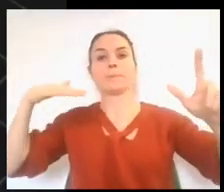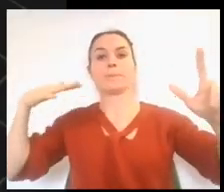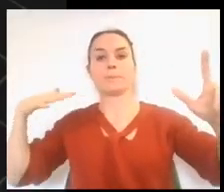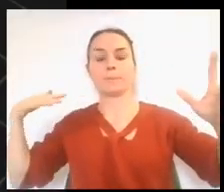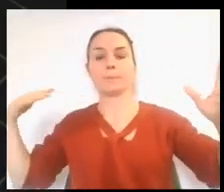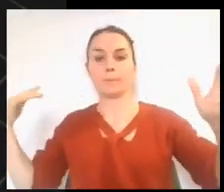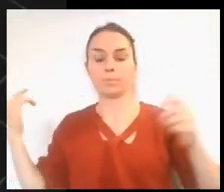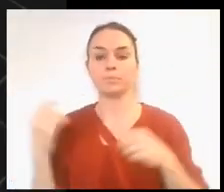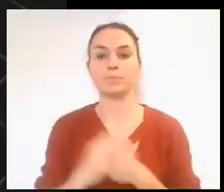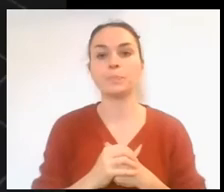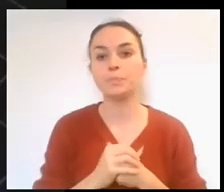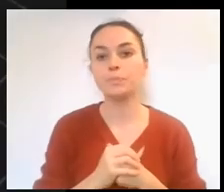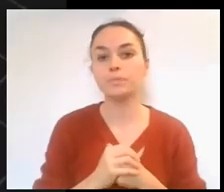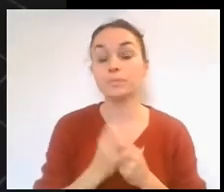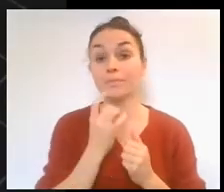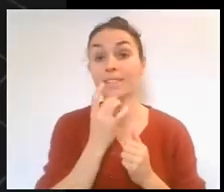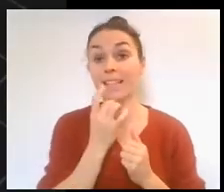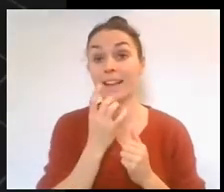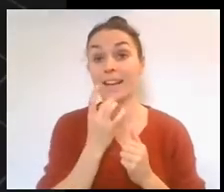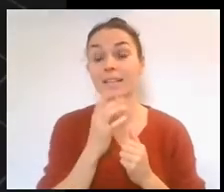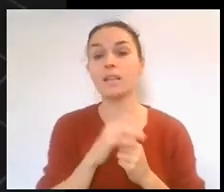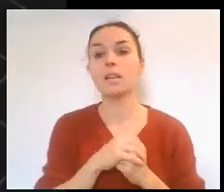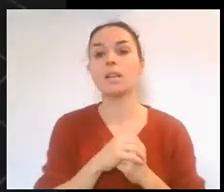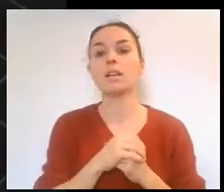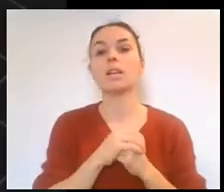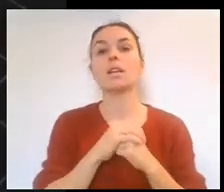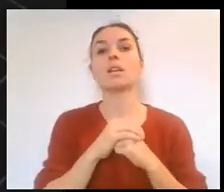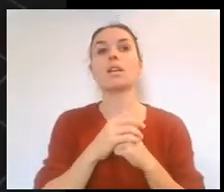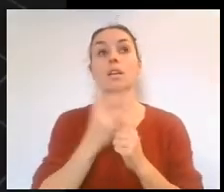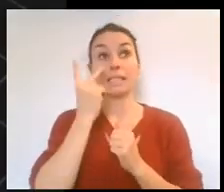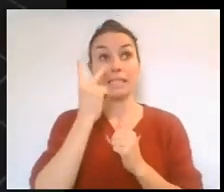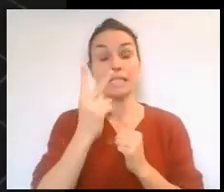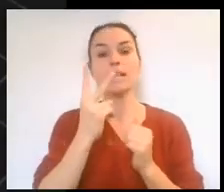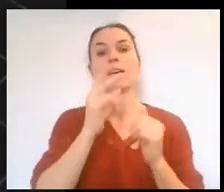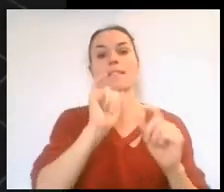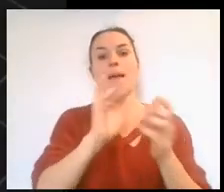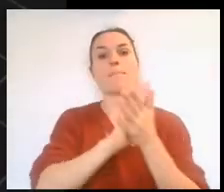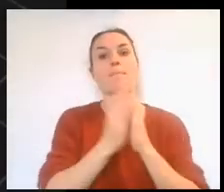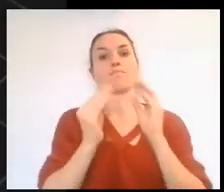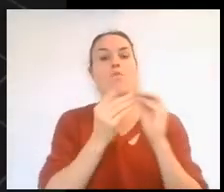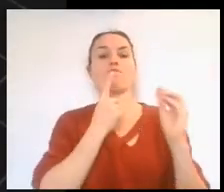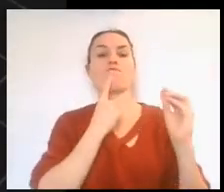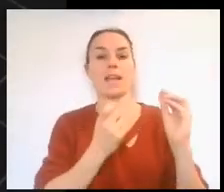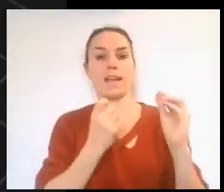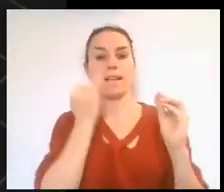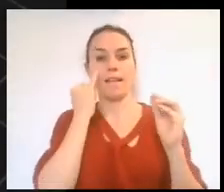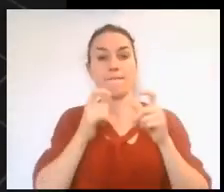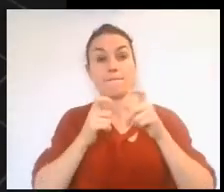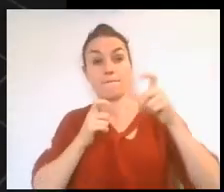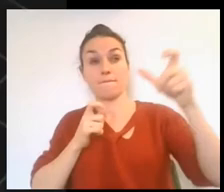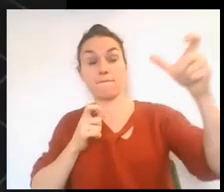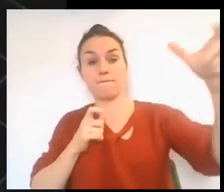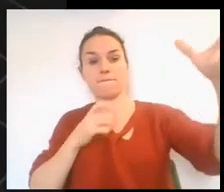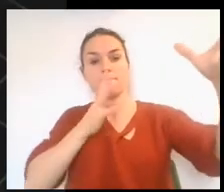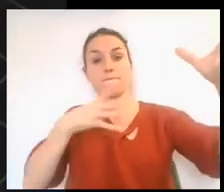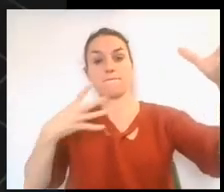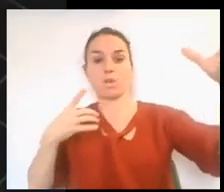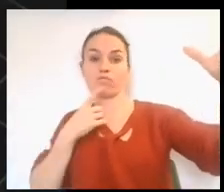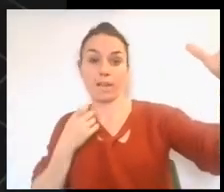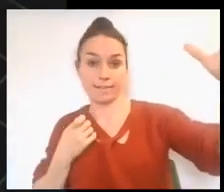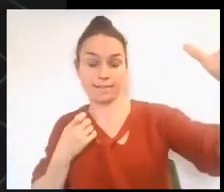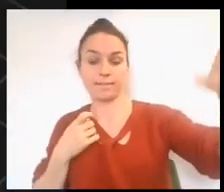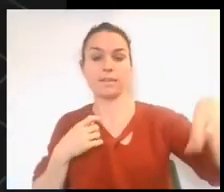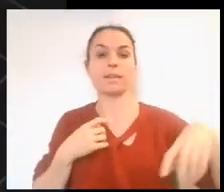case of light, it becomes redder than if the object were at rest. Acoustically, same